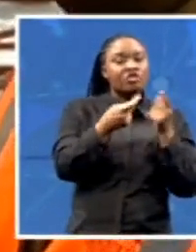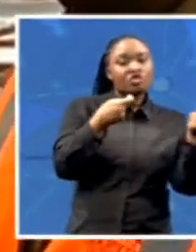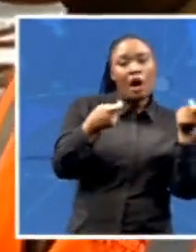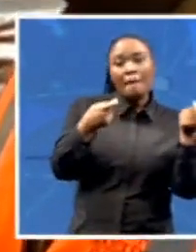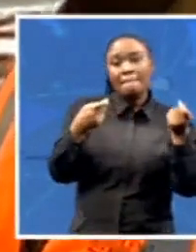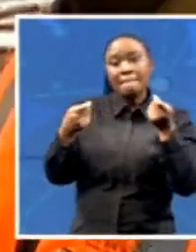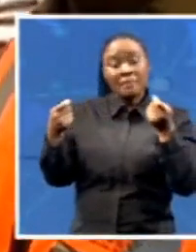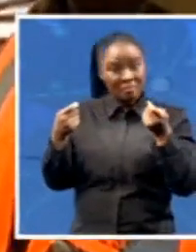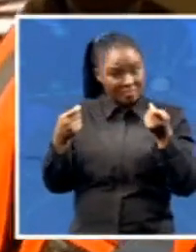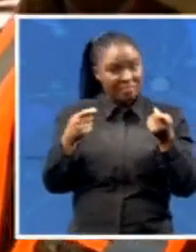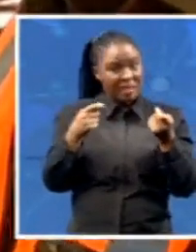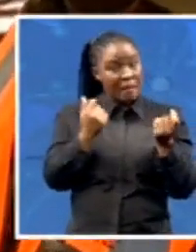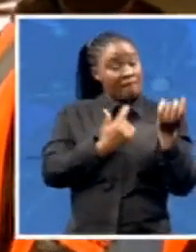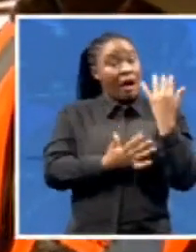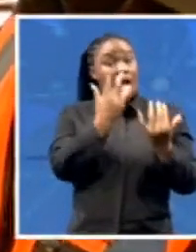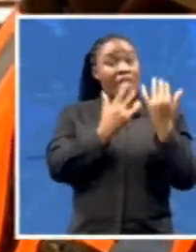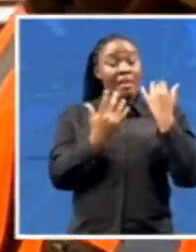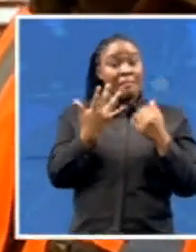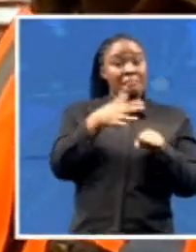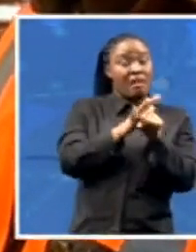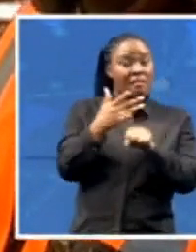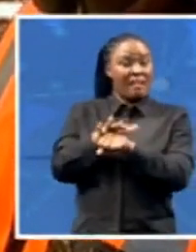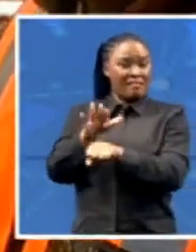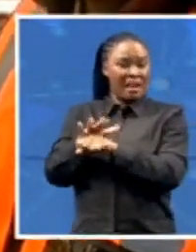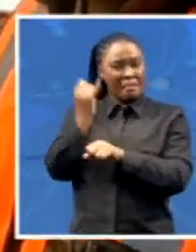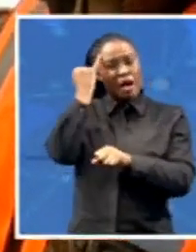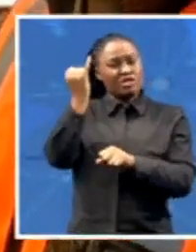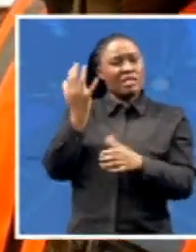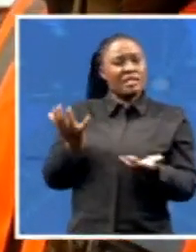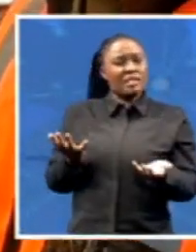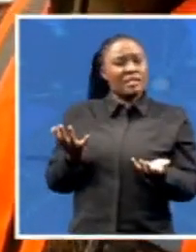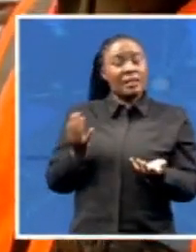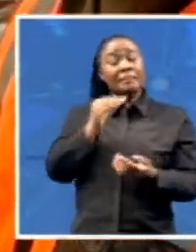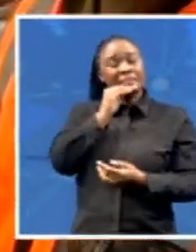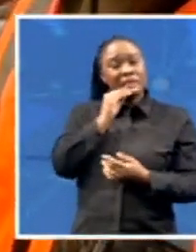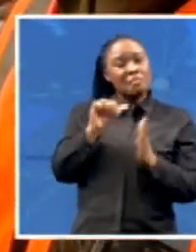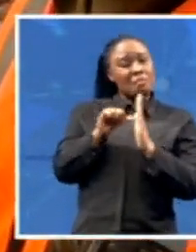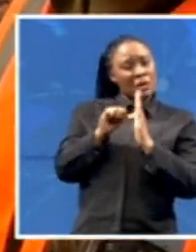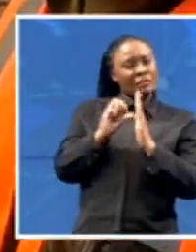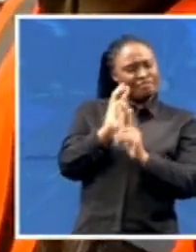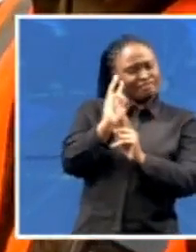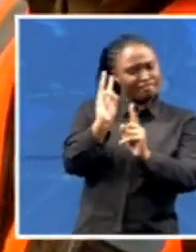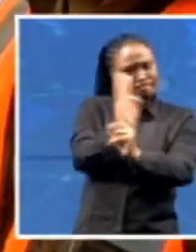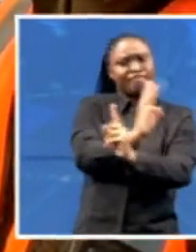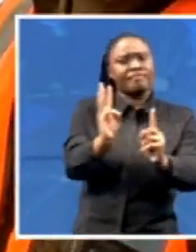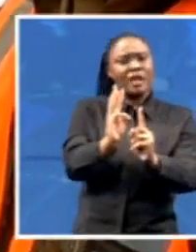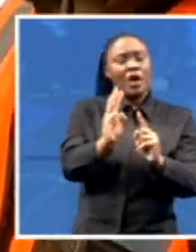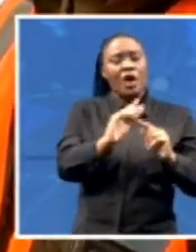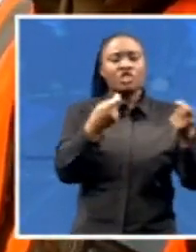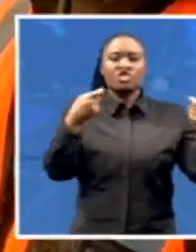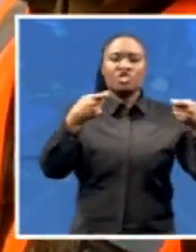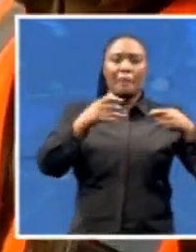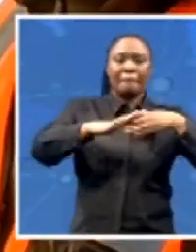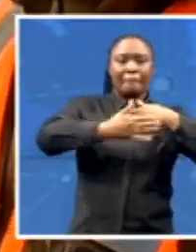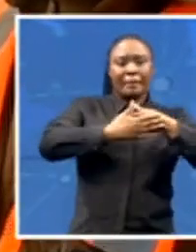wrong, but I suppose harsh action has to be taken. Just shutting the shops down may not be enough to a